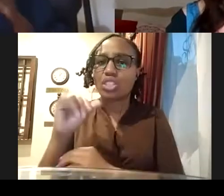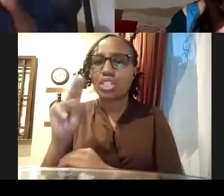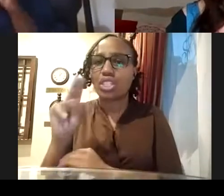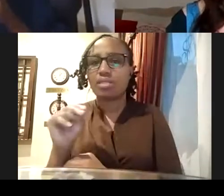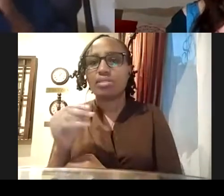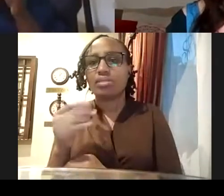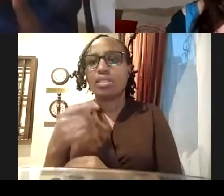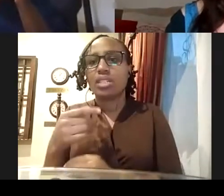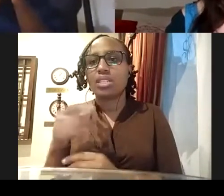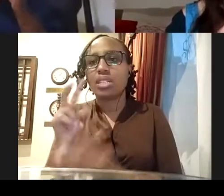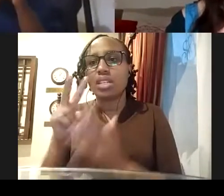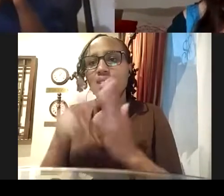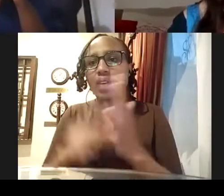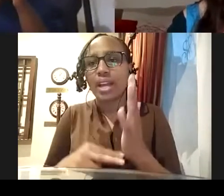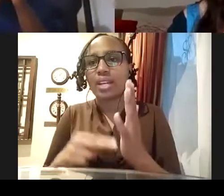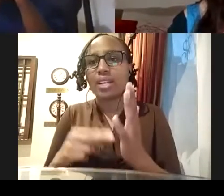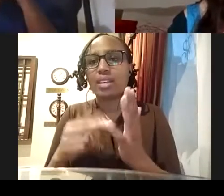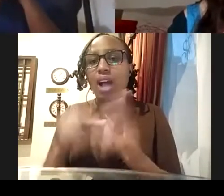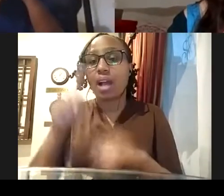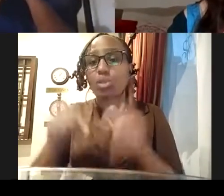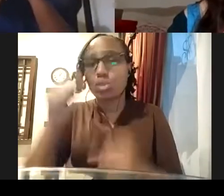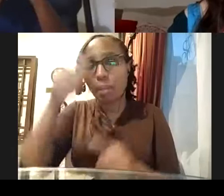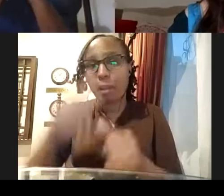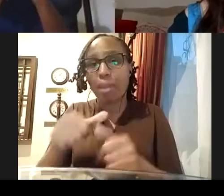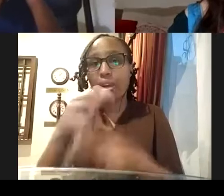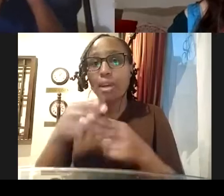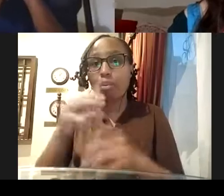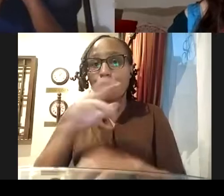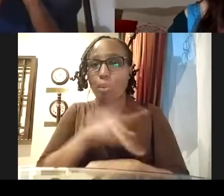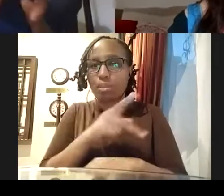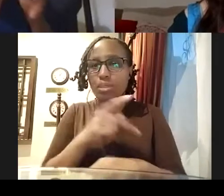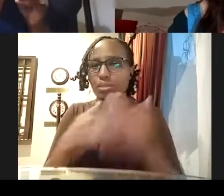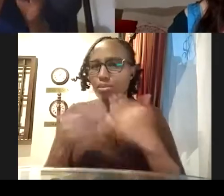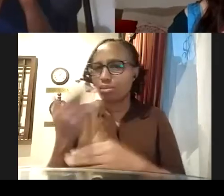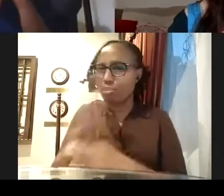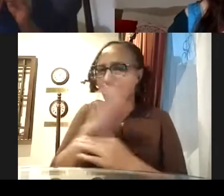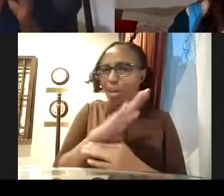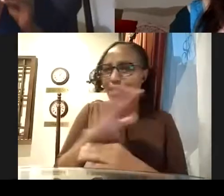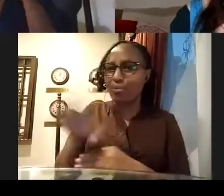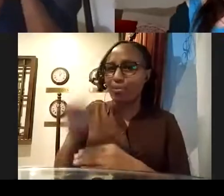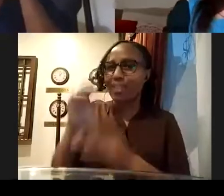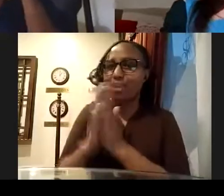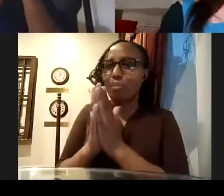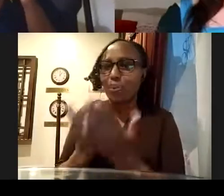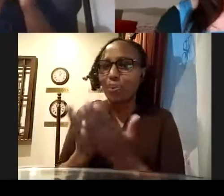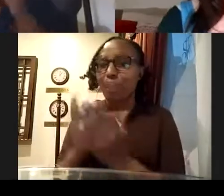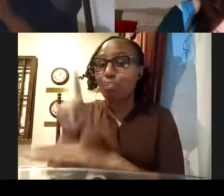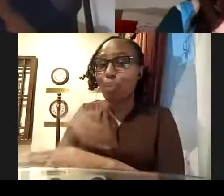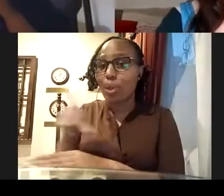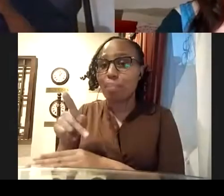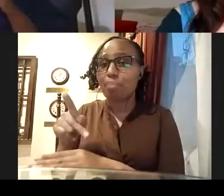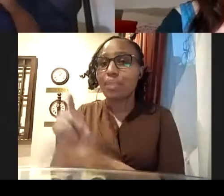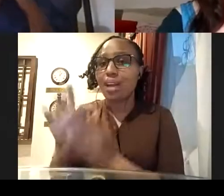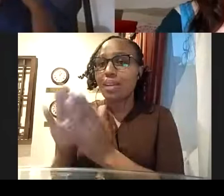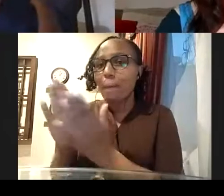book that I can't remember the name of the poem, and I'm going to have to go back to Half Bay and find this book and find the poem, because I remember the page number